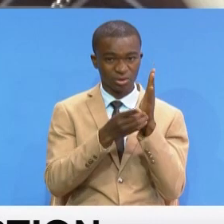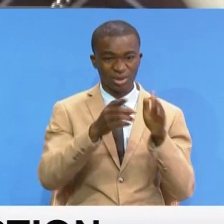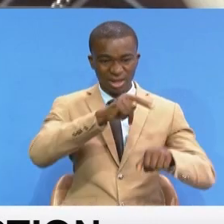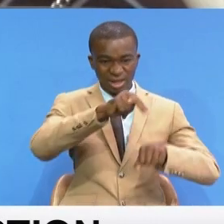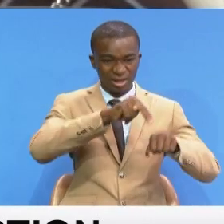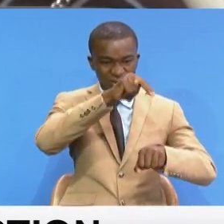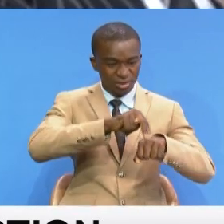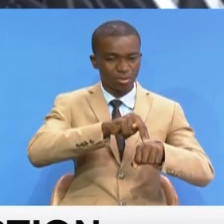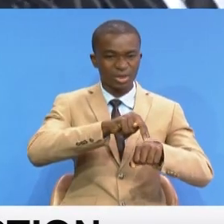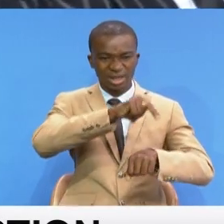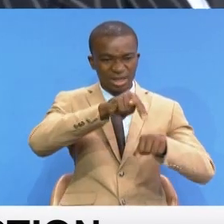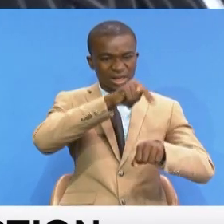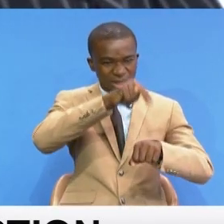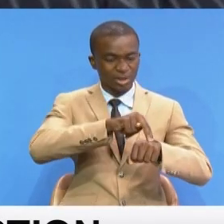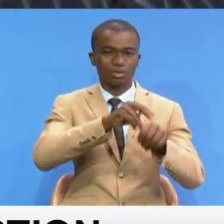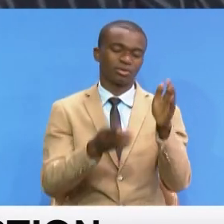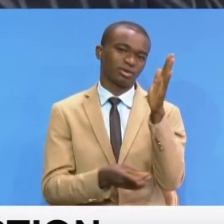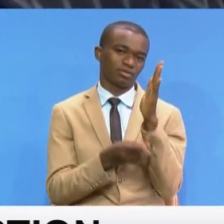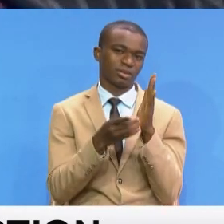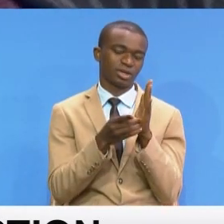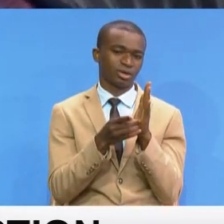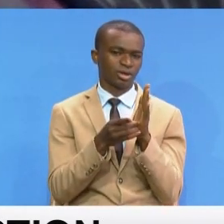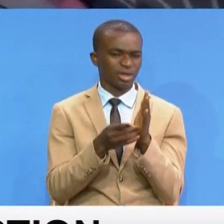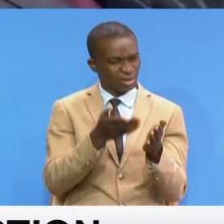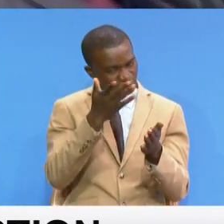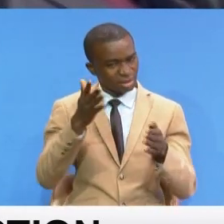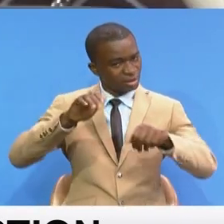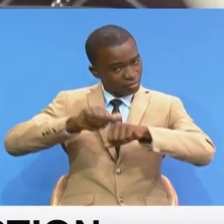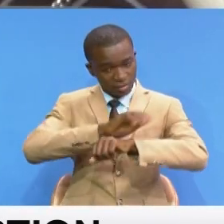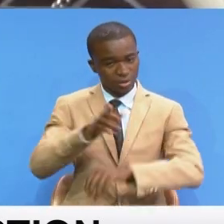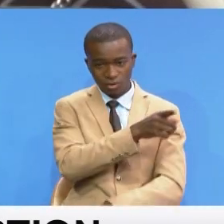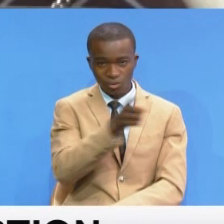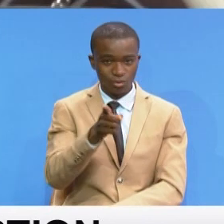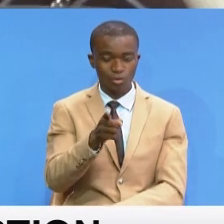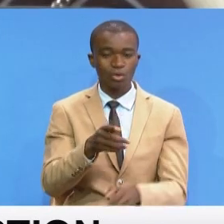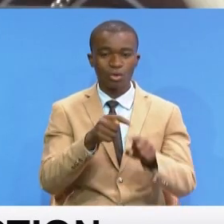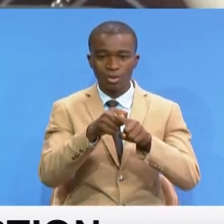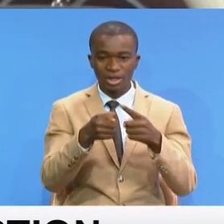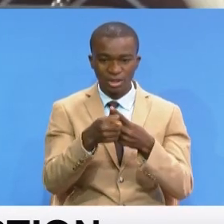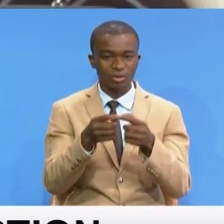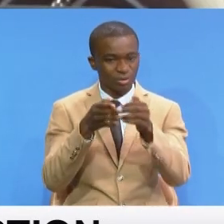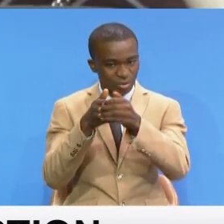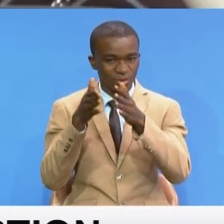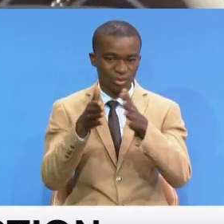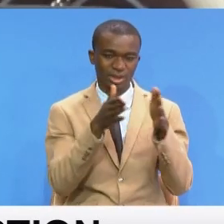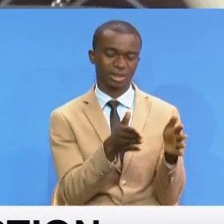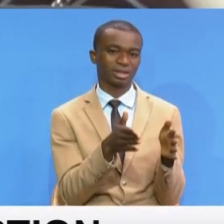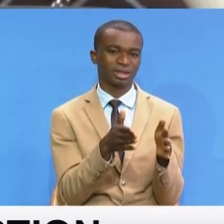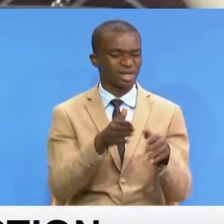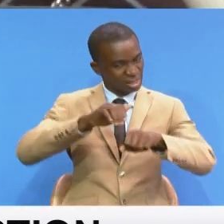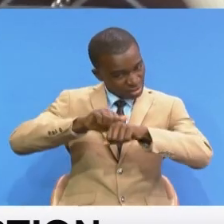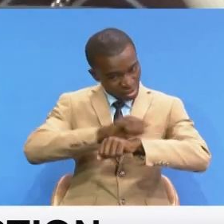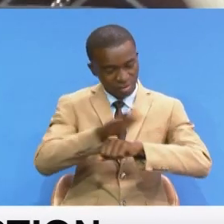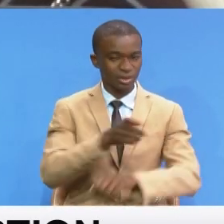around things that affect you, the traditional leaders. And because they affect you, they touch on your